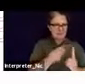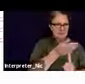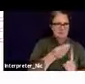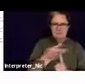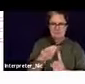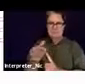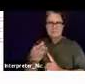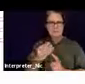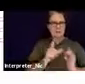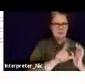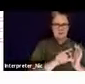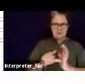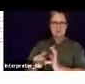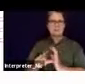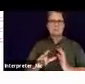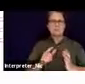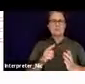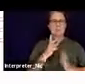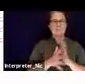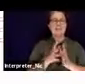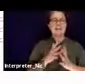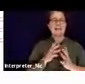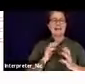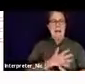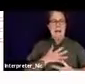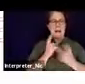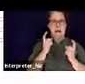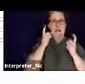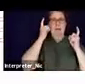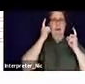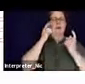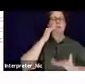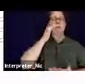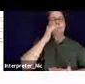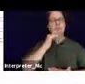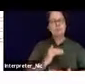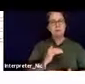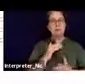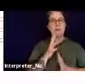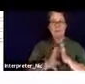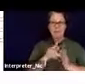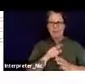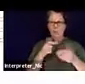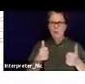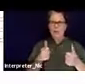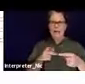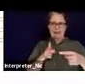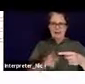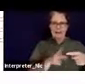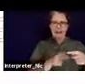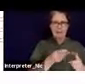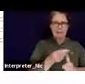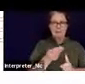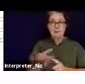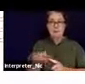anxiety and can prepare for it. And it also leads to effective prioritization of tasks and deadlines. Now, if you just take